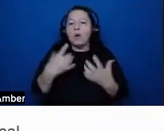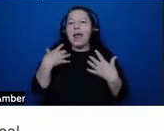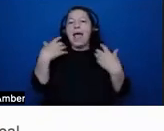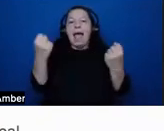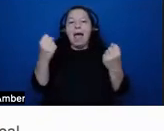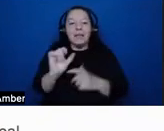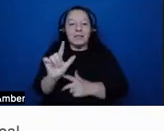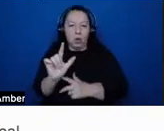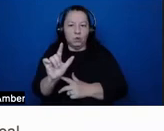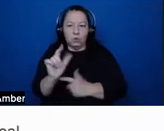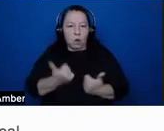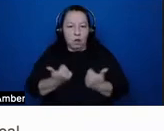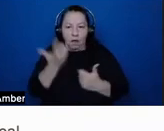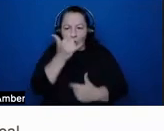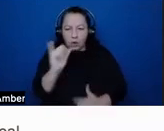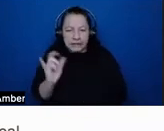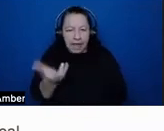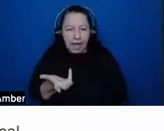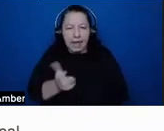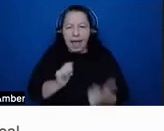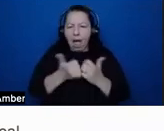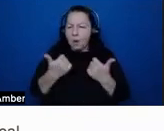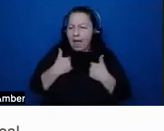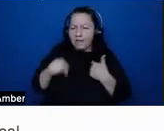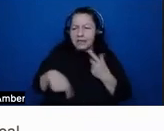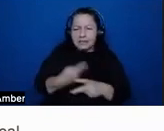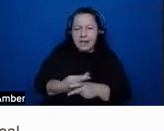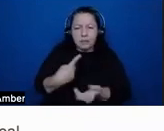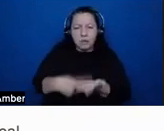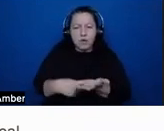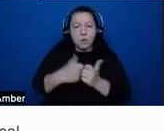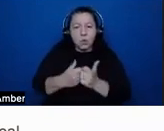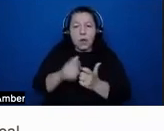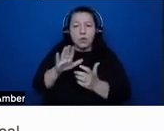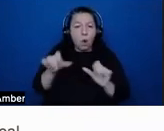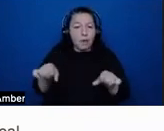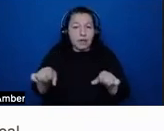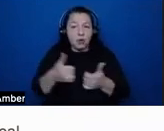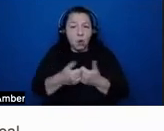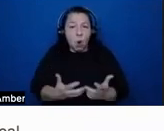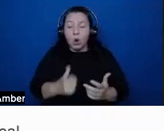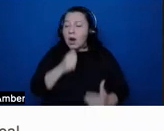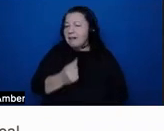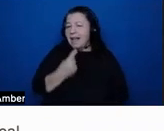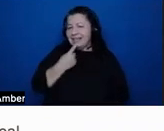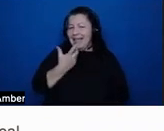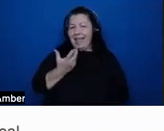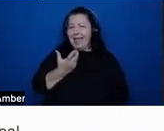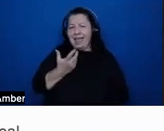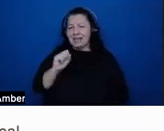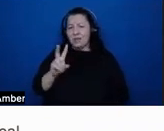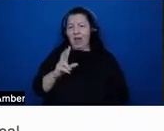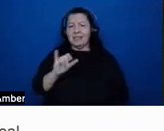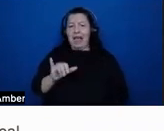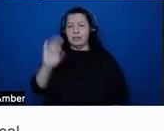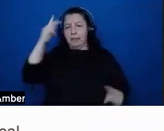how to really have these conversations with potential partners. And not saying that sexual violence is a misunderstanding in any sort of way, but what could